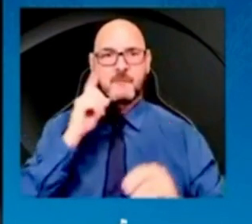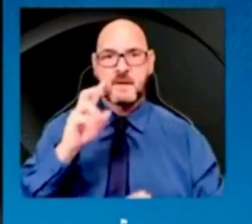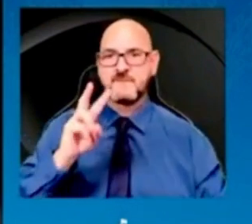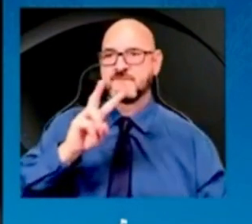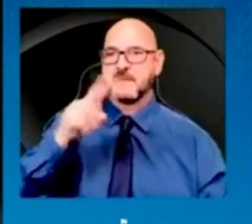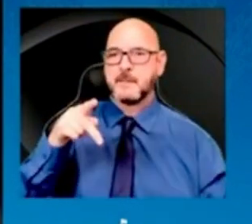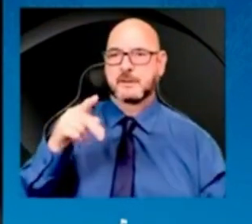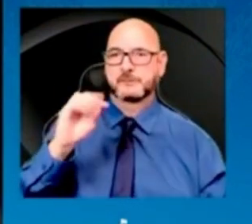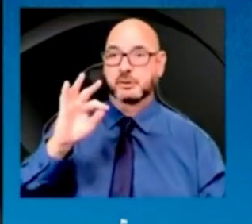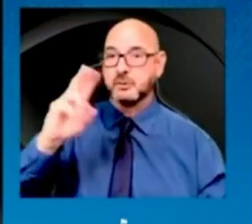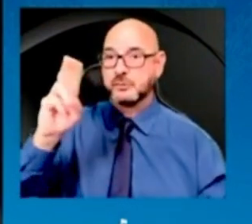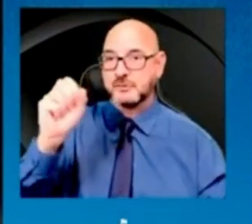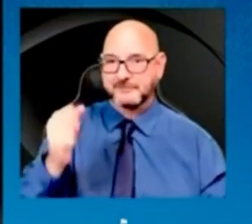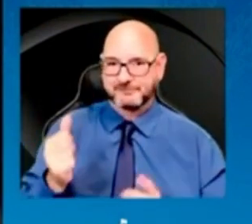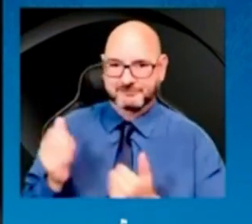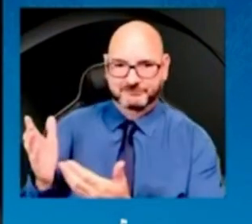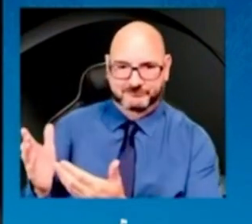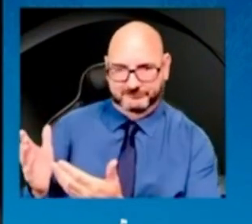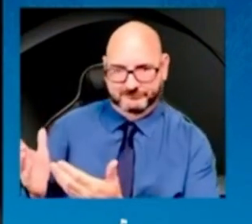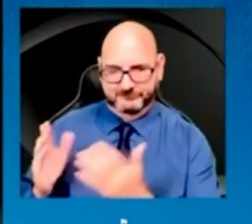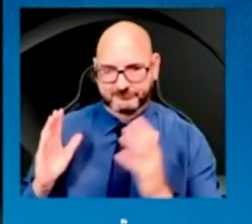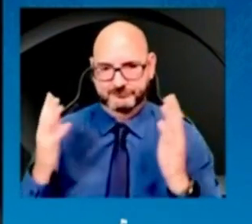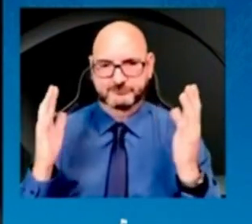Kamala Harris.